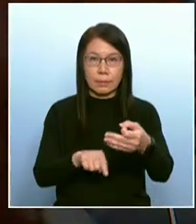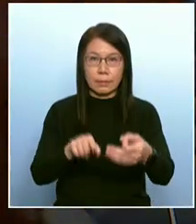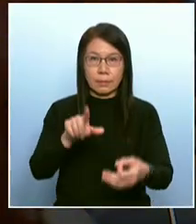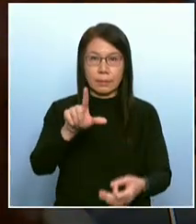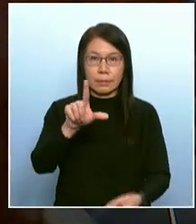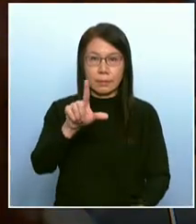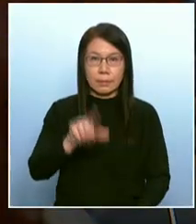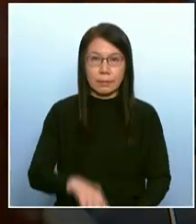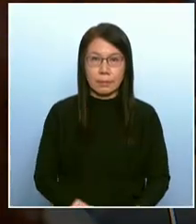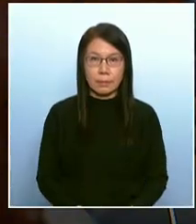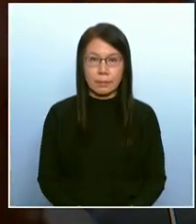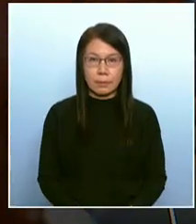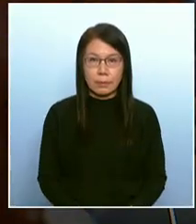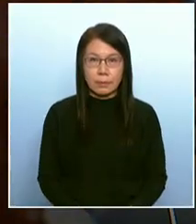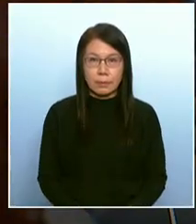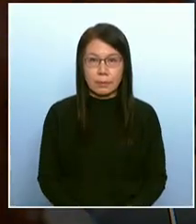Starry Lee.